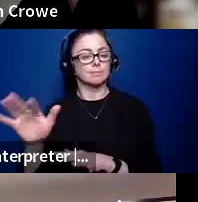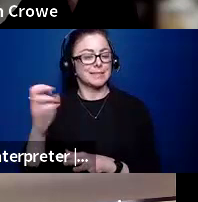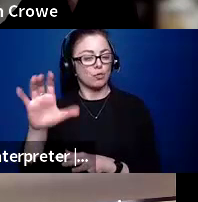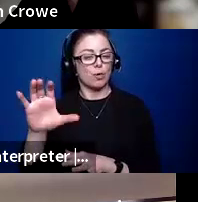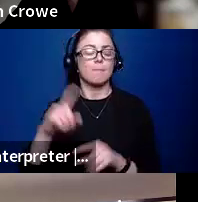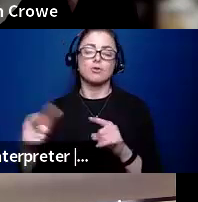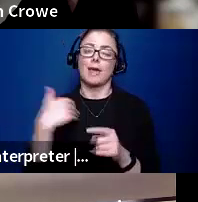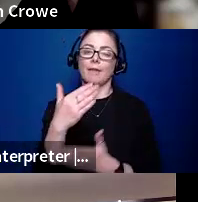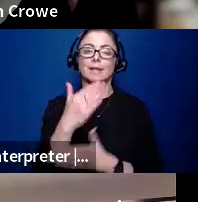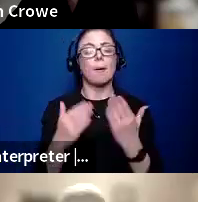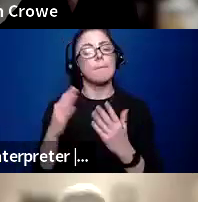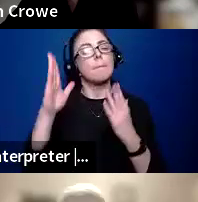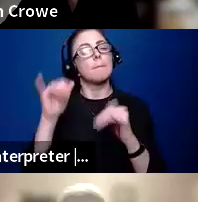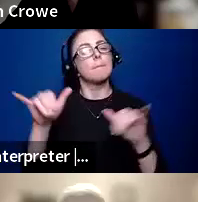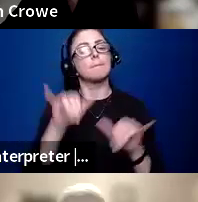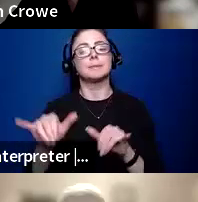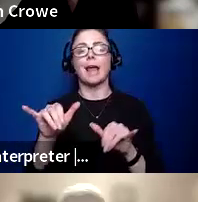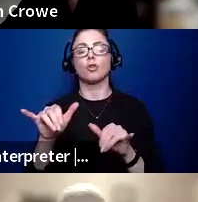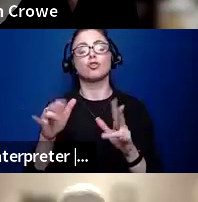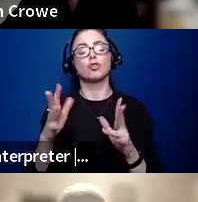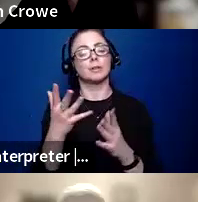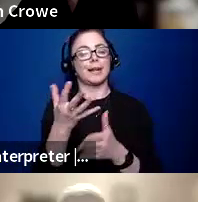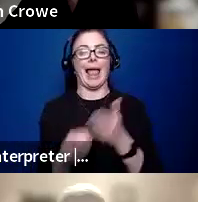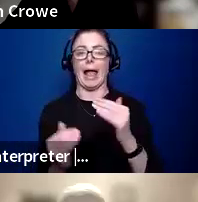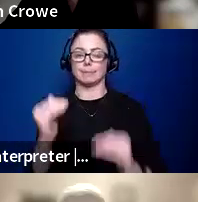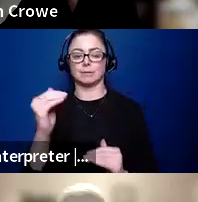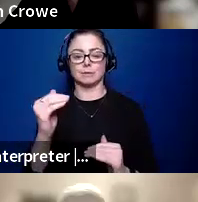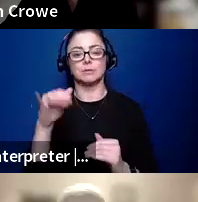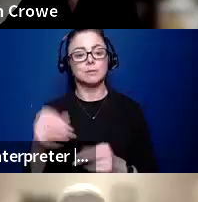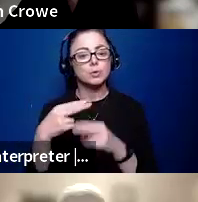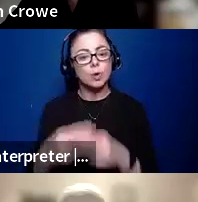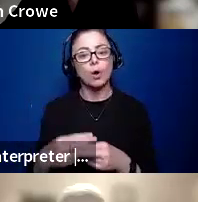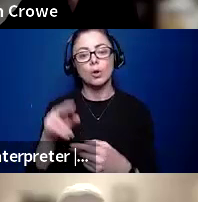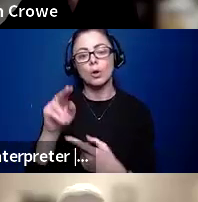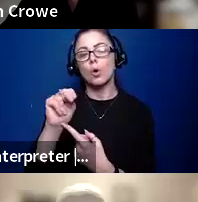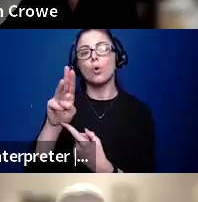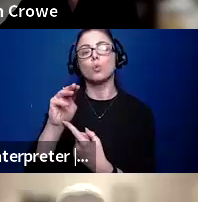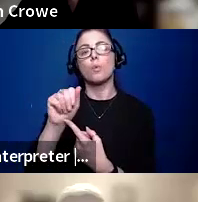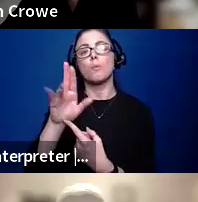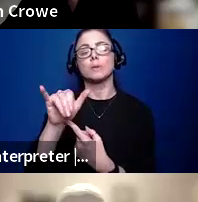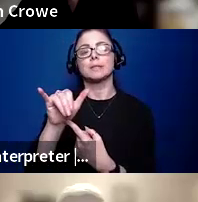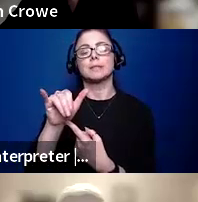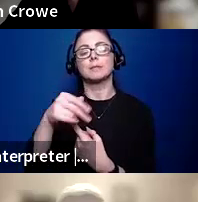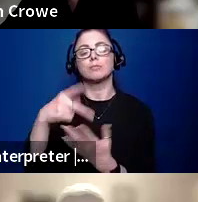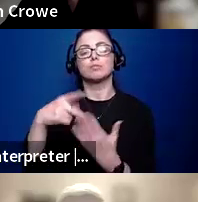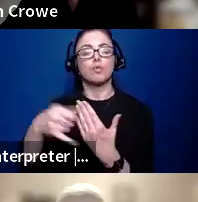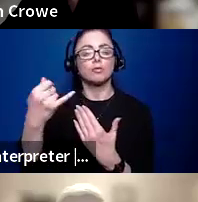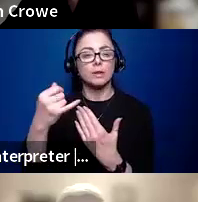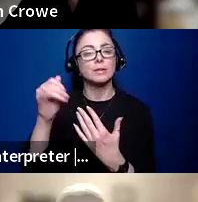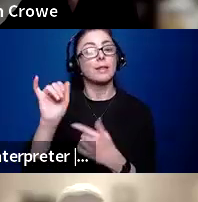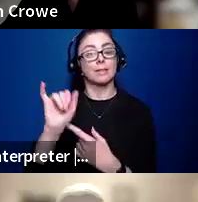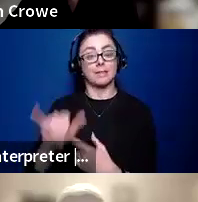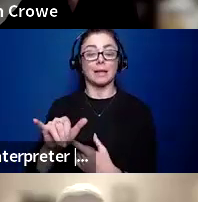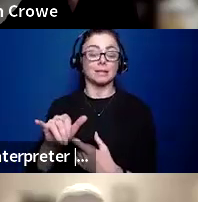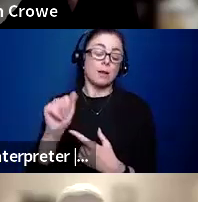her teachers to be trained in. And that's called the Numeracy Project. This is